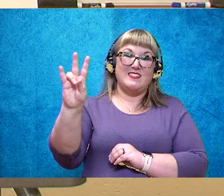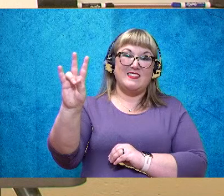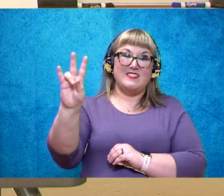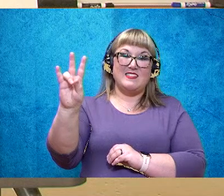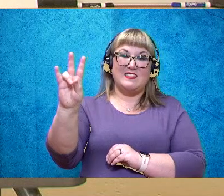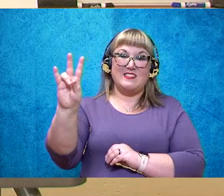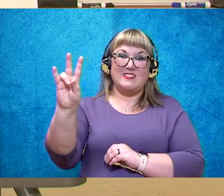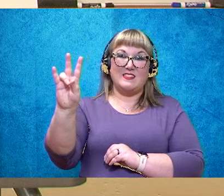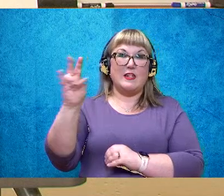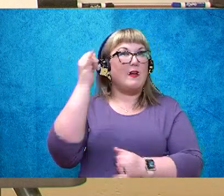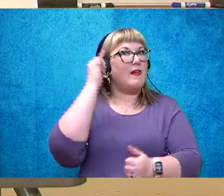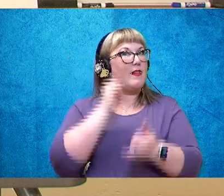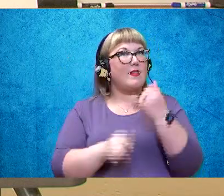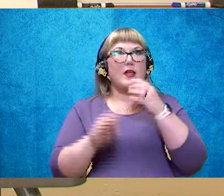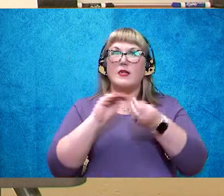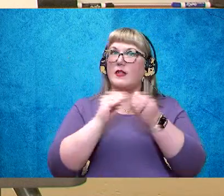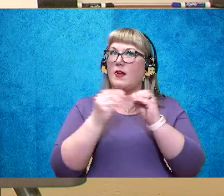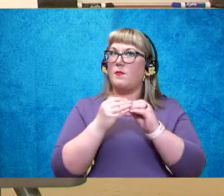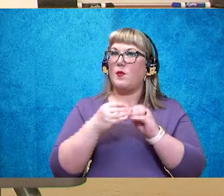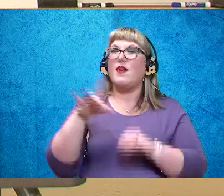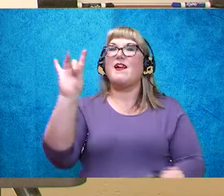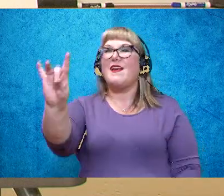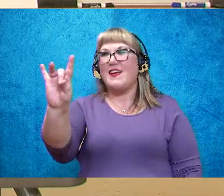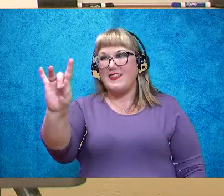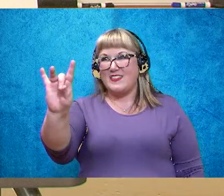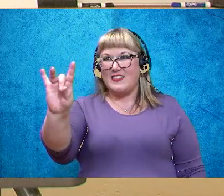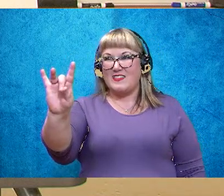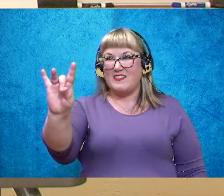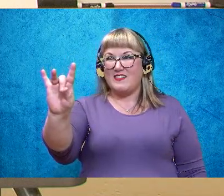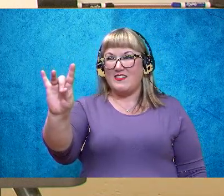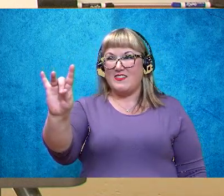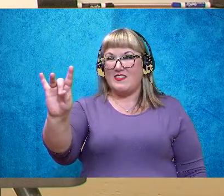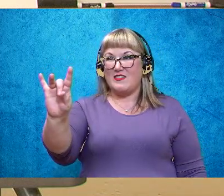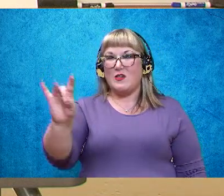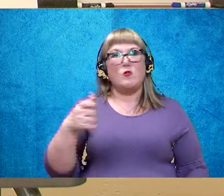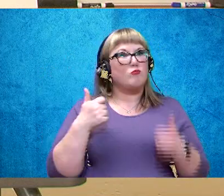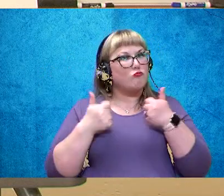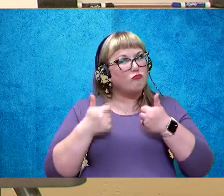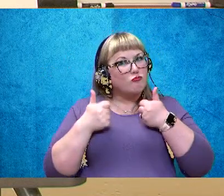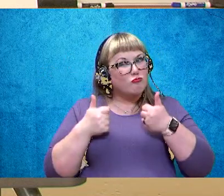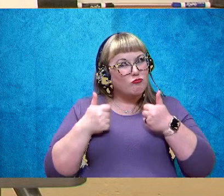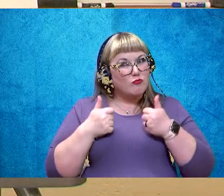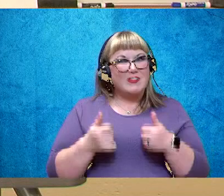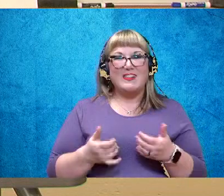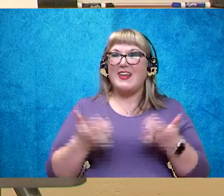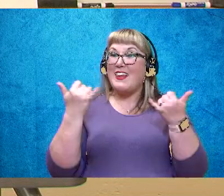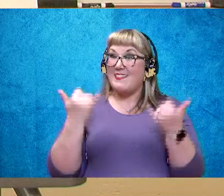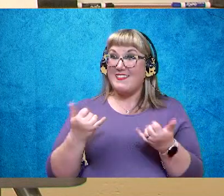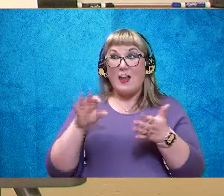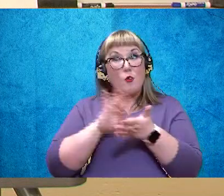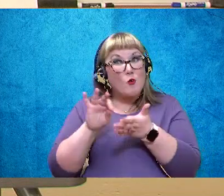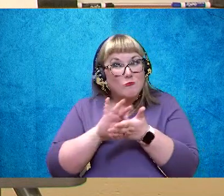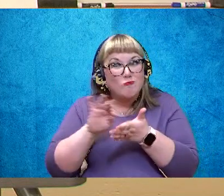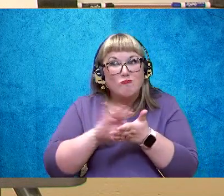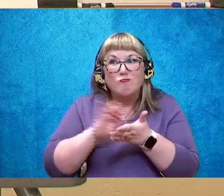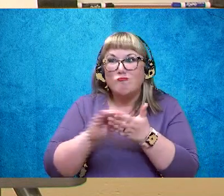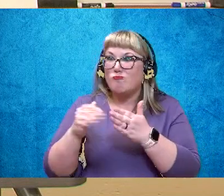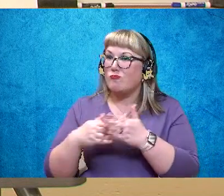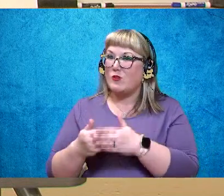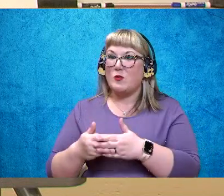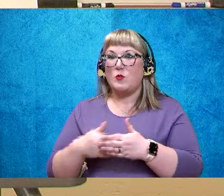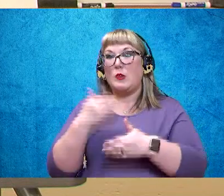Good, and then our last number is number 8. Good job. So now that we can count to